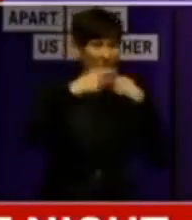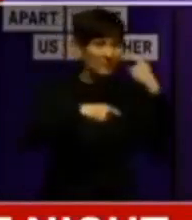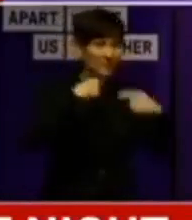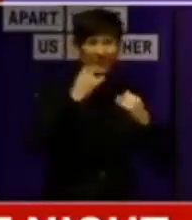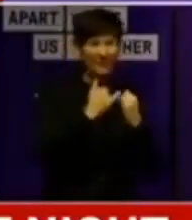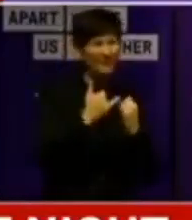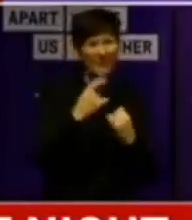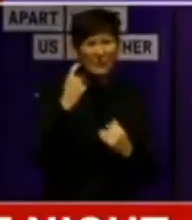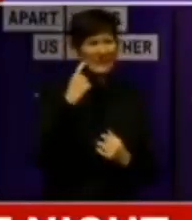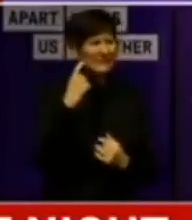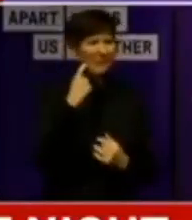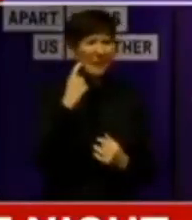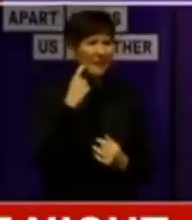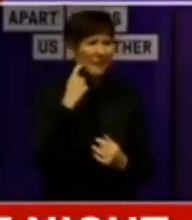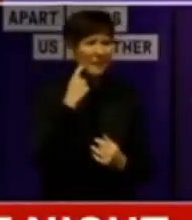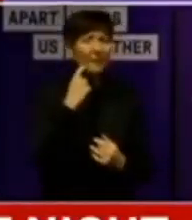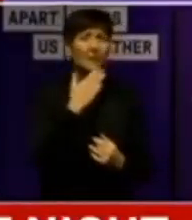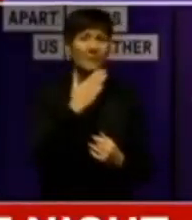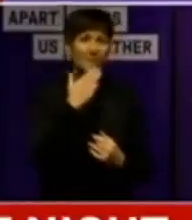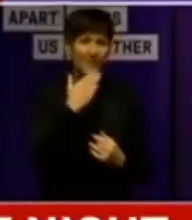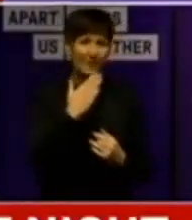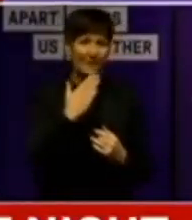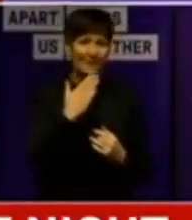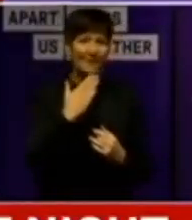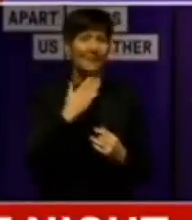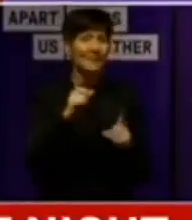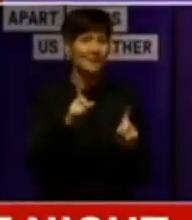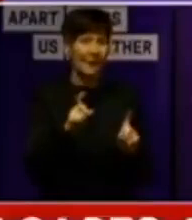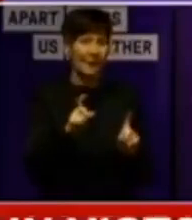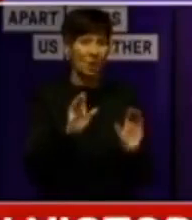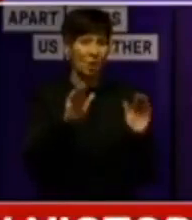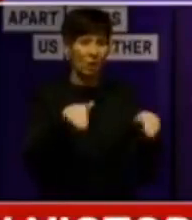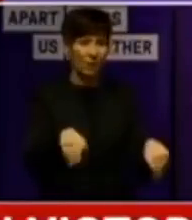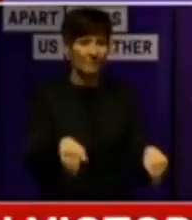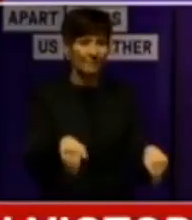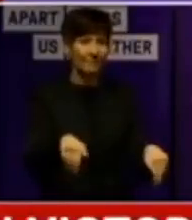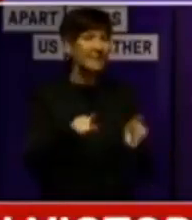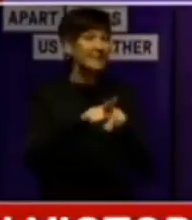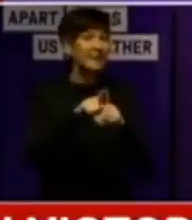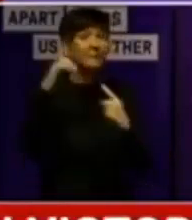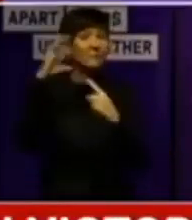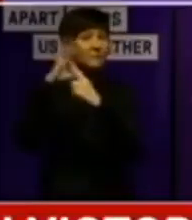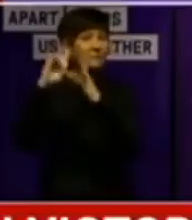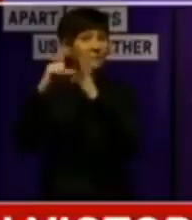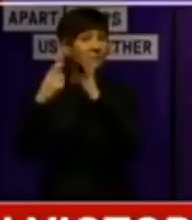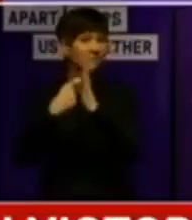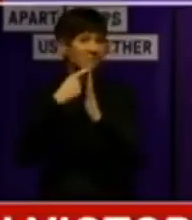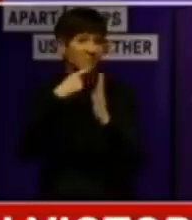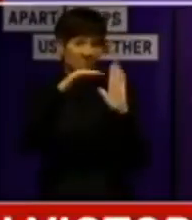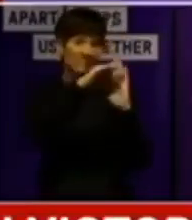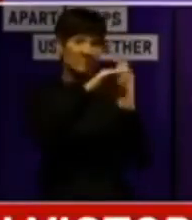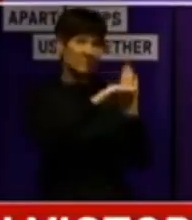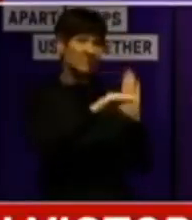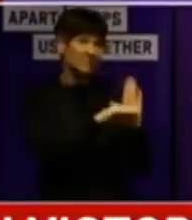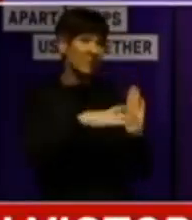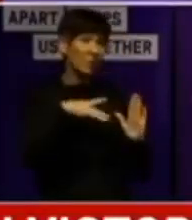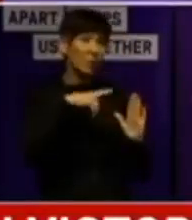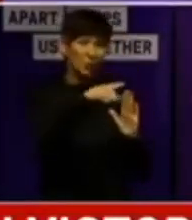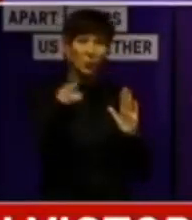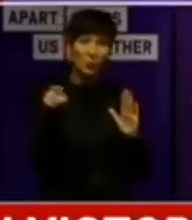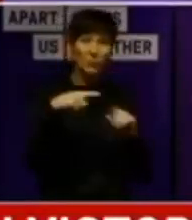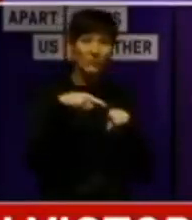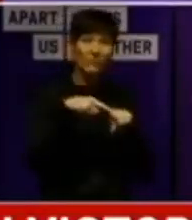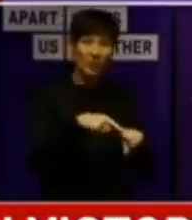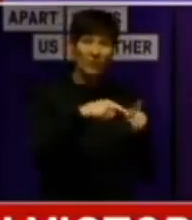Chief Health Officer wants you to do. We expect you to adhere to the Chief Health Officer guidelines. If you don't, we will be